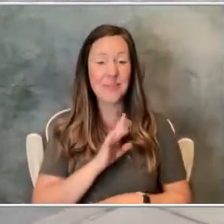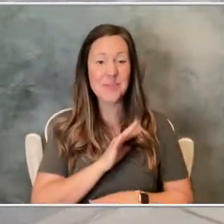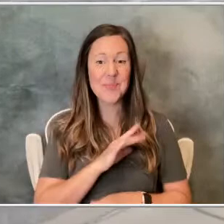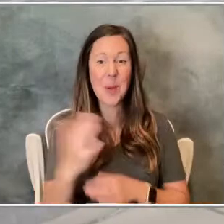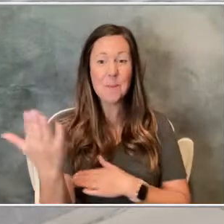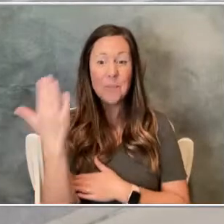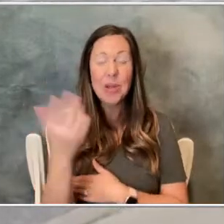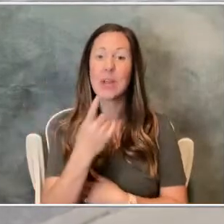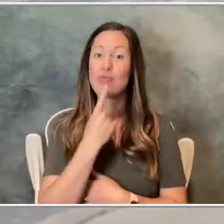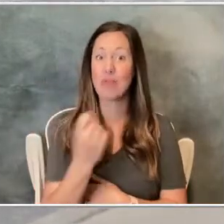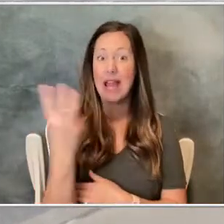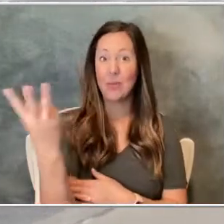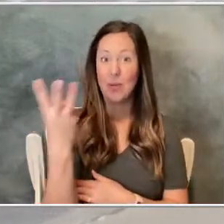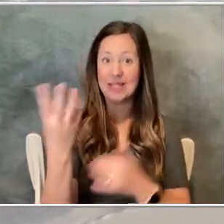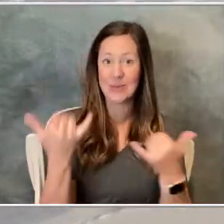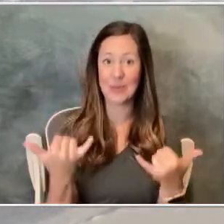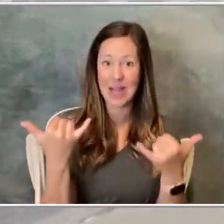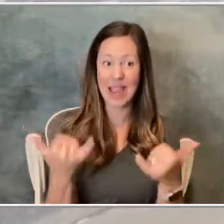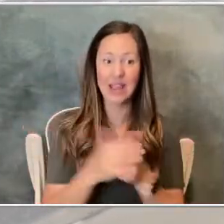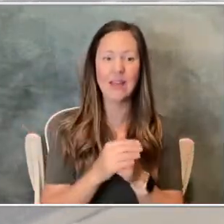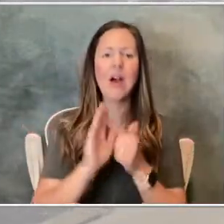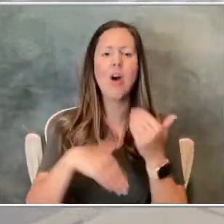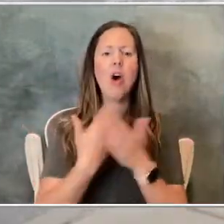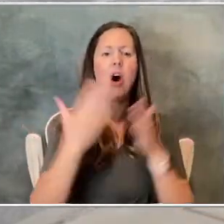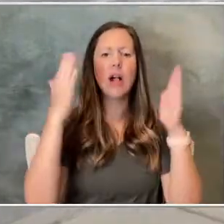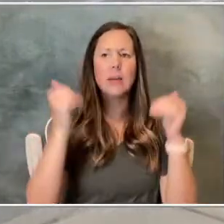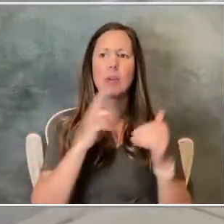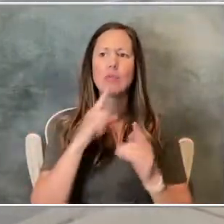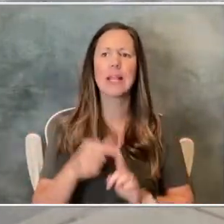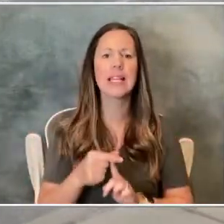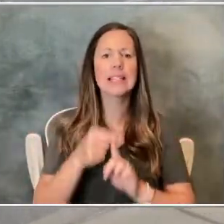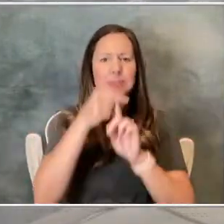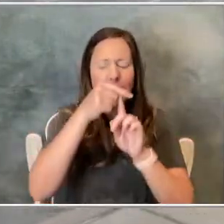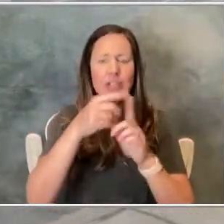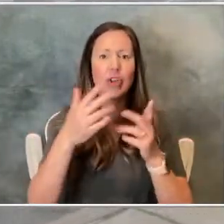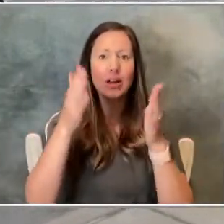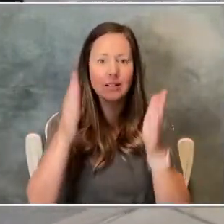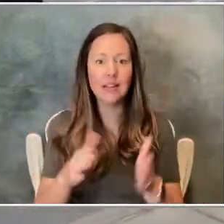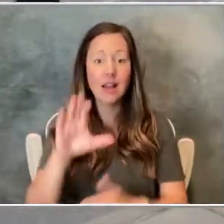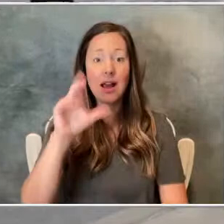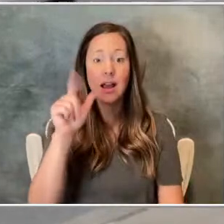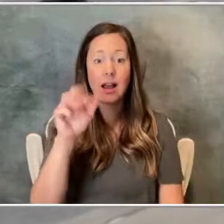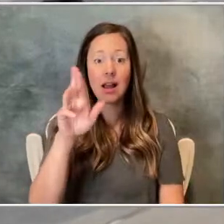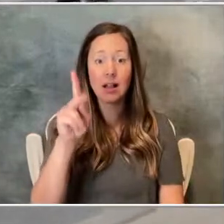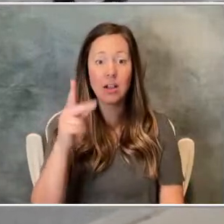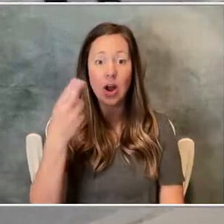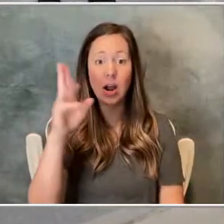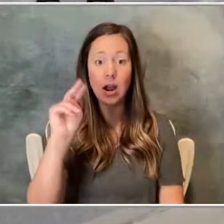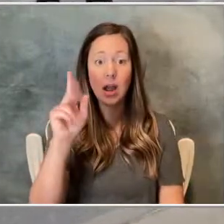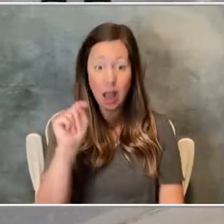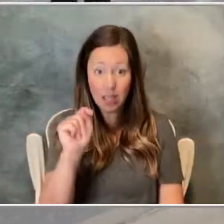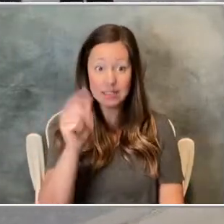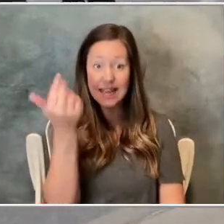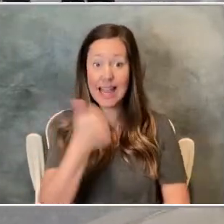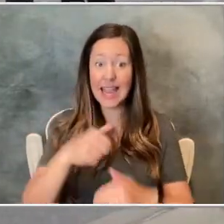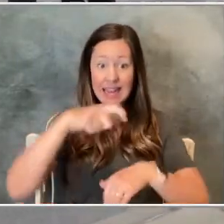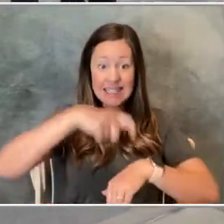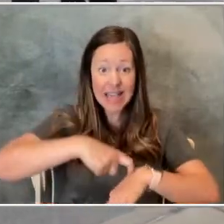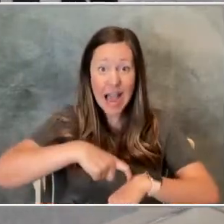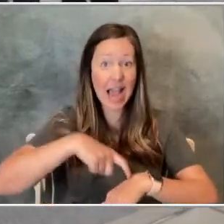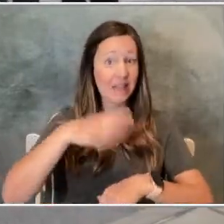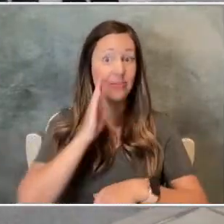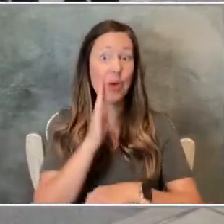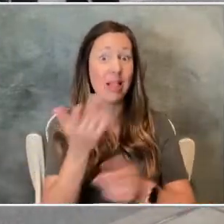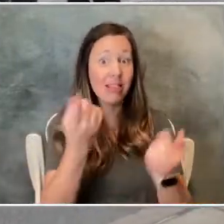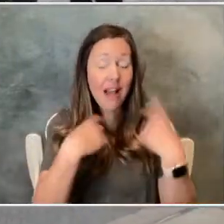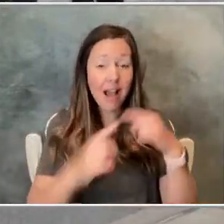Red Wednesday. We're all expecting a very special guest. We're expecting Clark Hunt to join us at any moment. But first, I want to